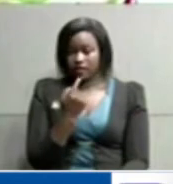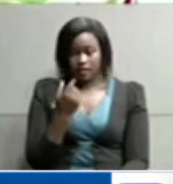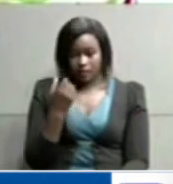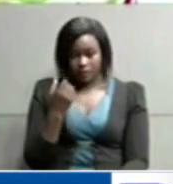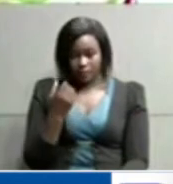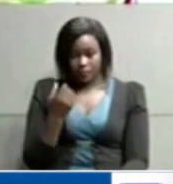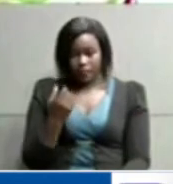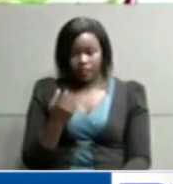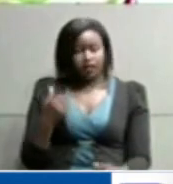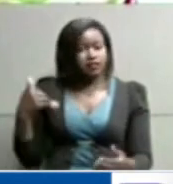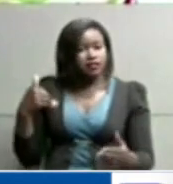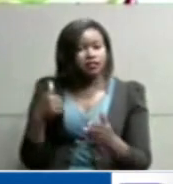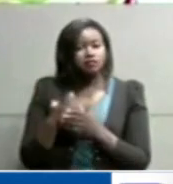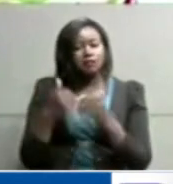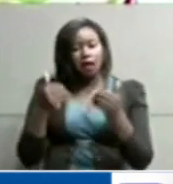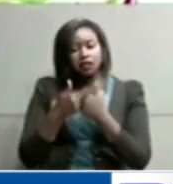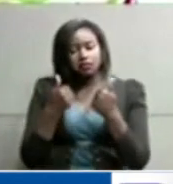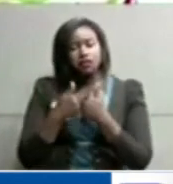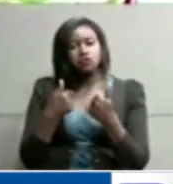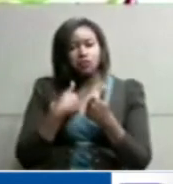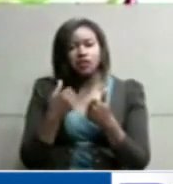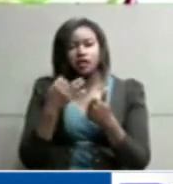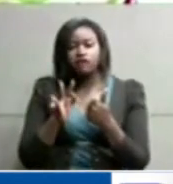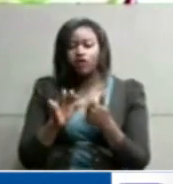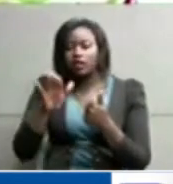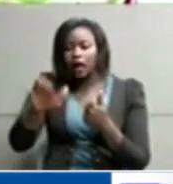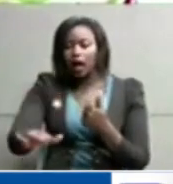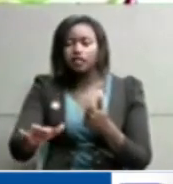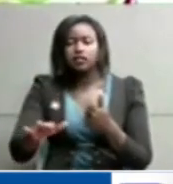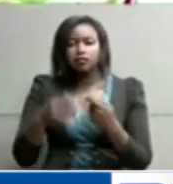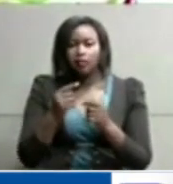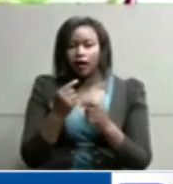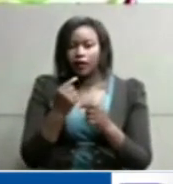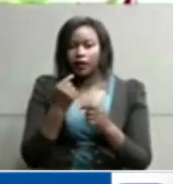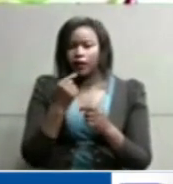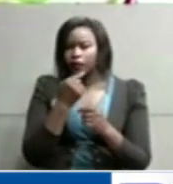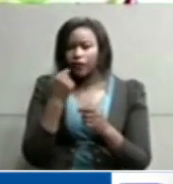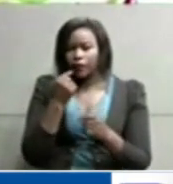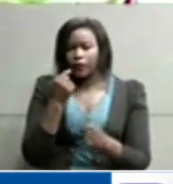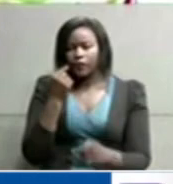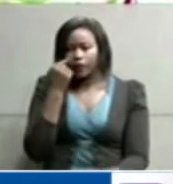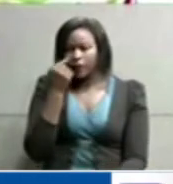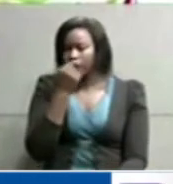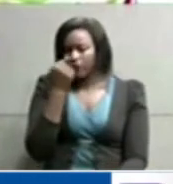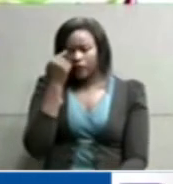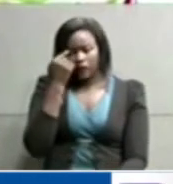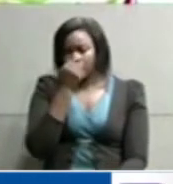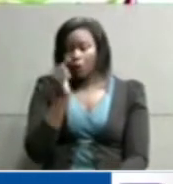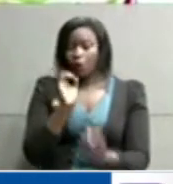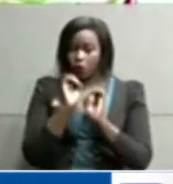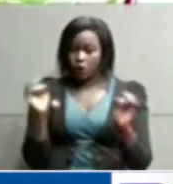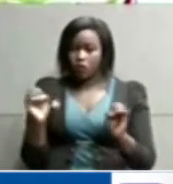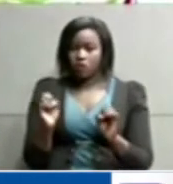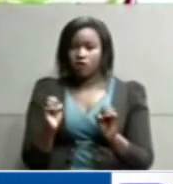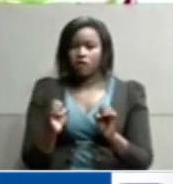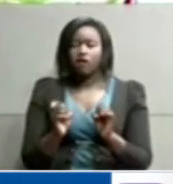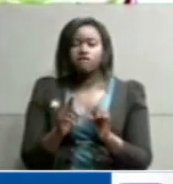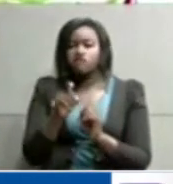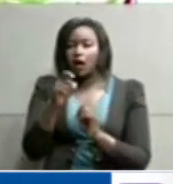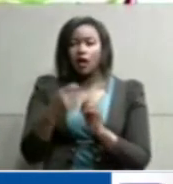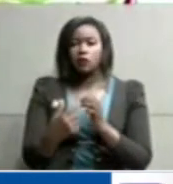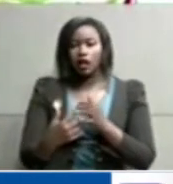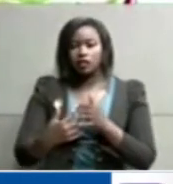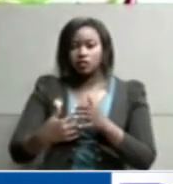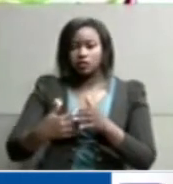From what I've been told, the virus will not enter you. It will stay on your hands until